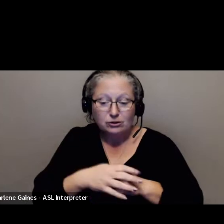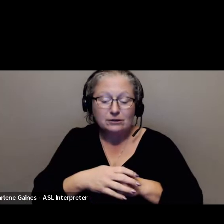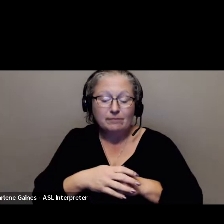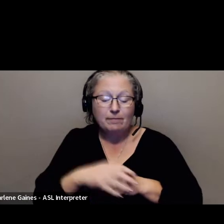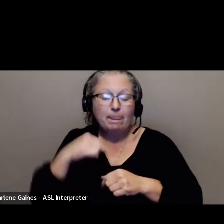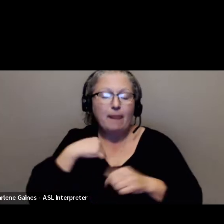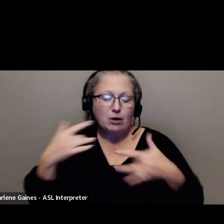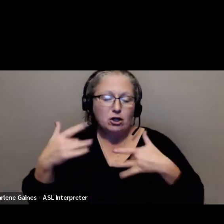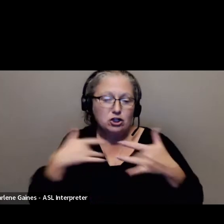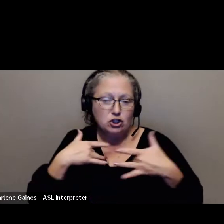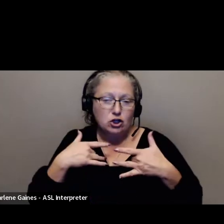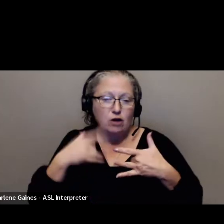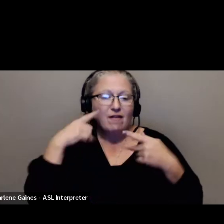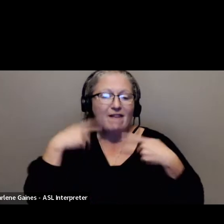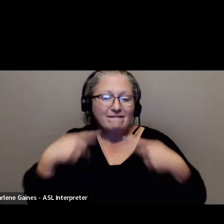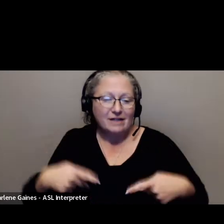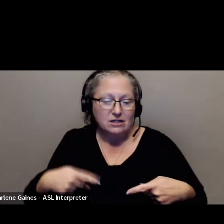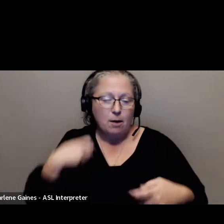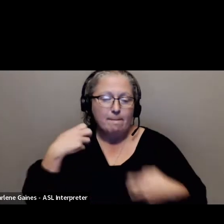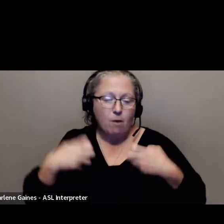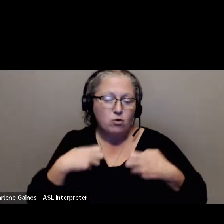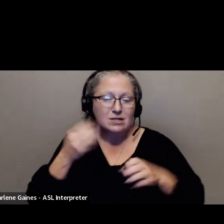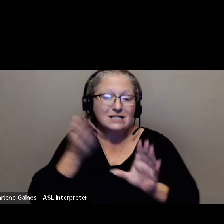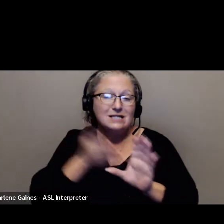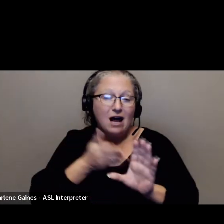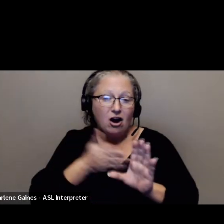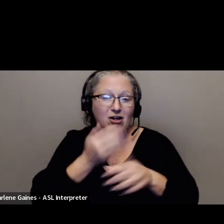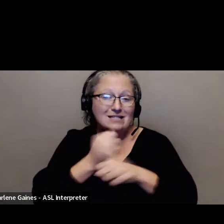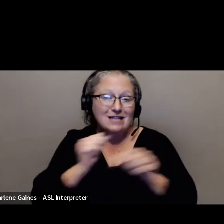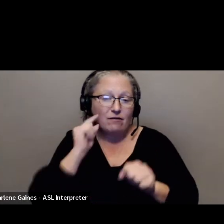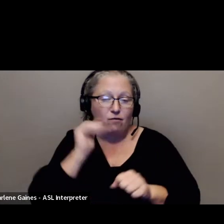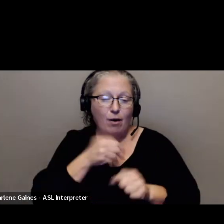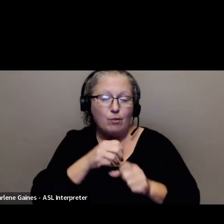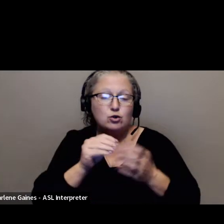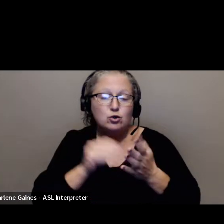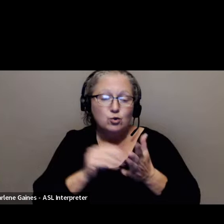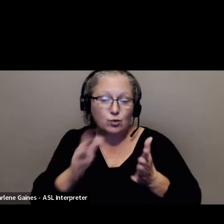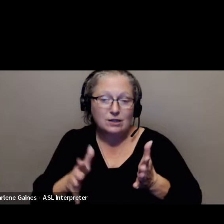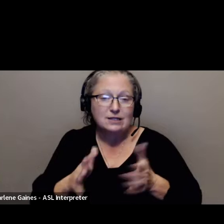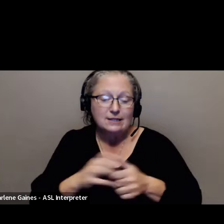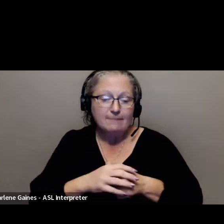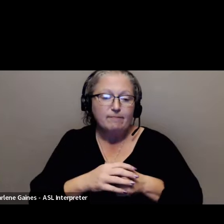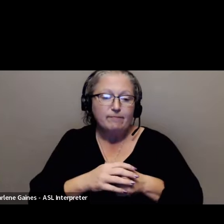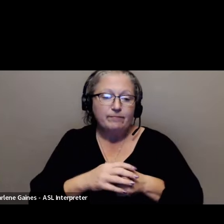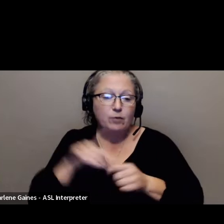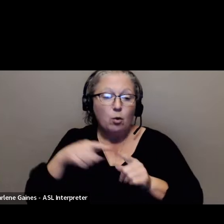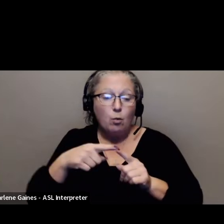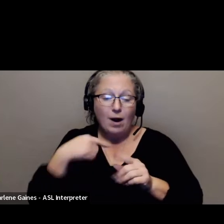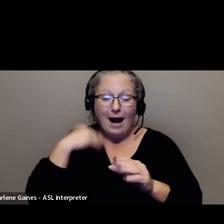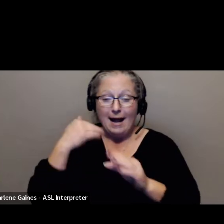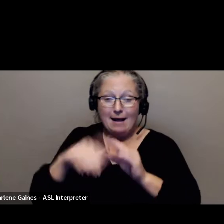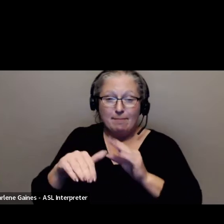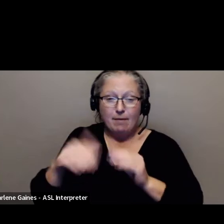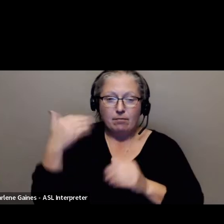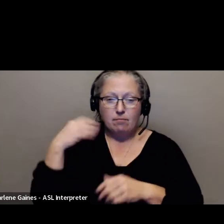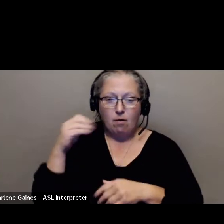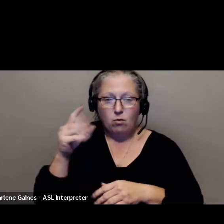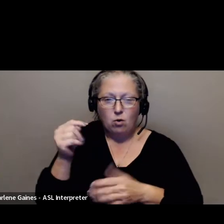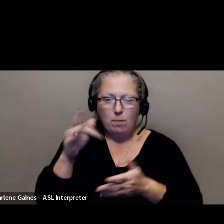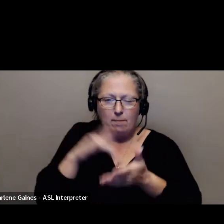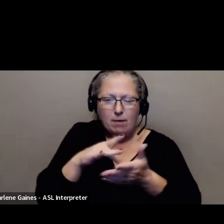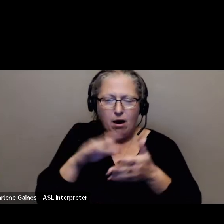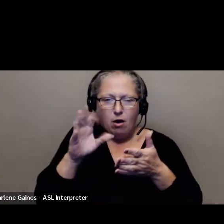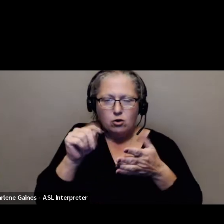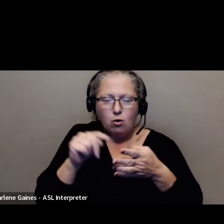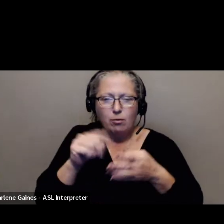am concerned for the physical, emotional, and psychological safety of our students. When I emailed her in mid-October,